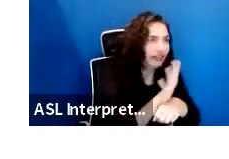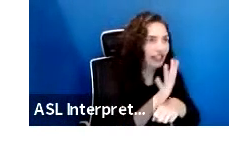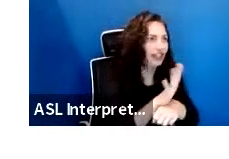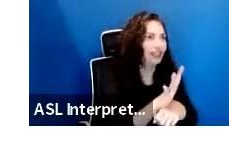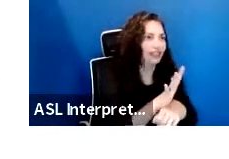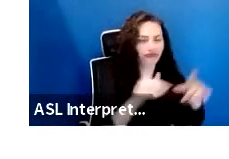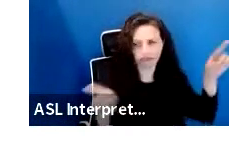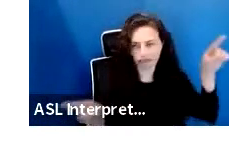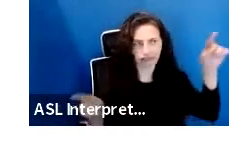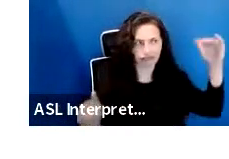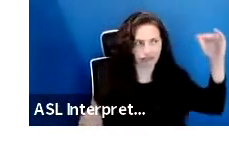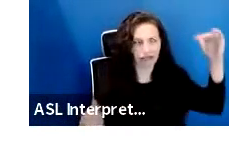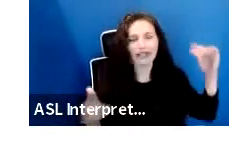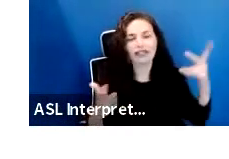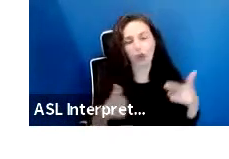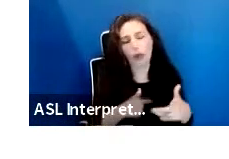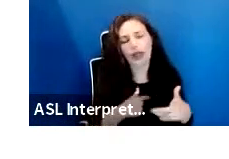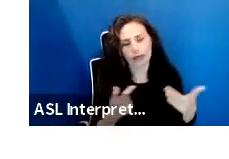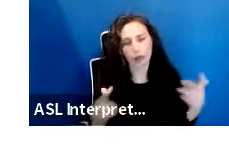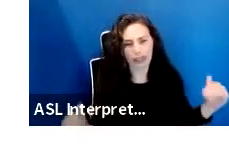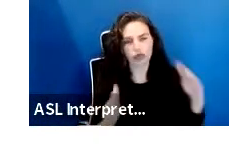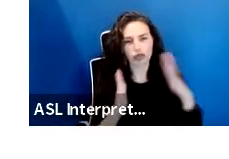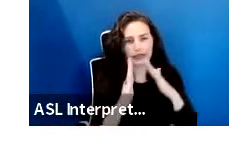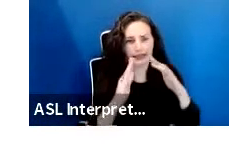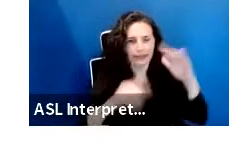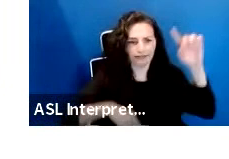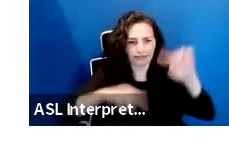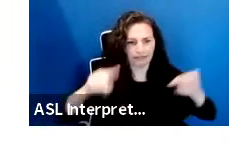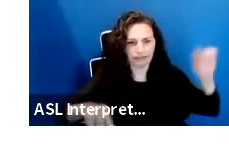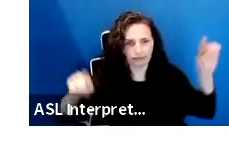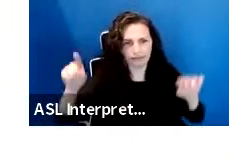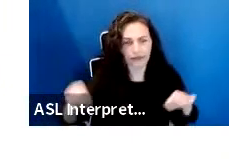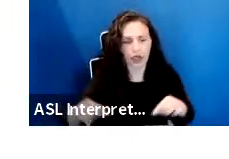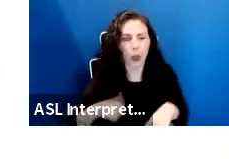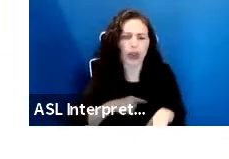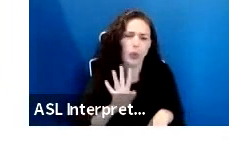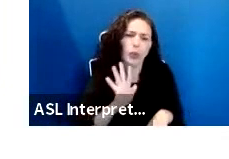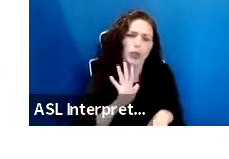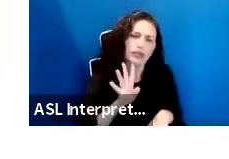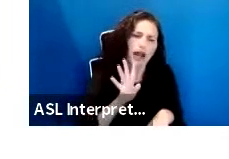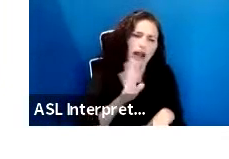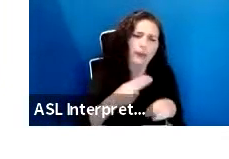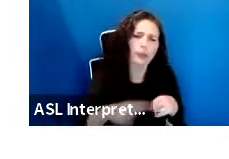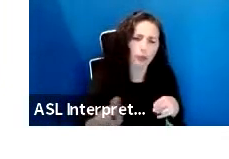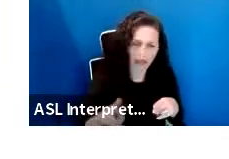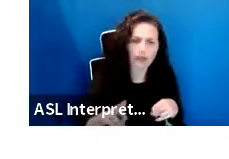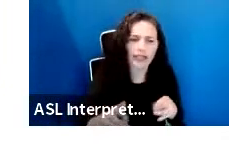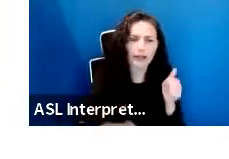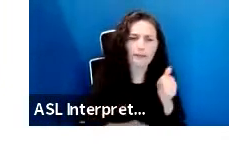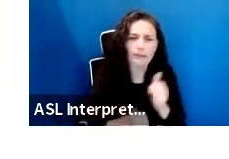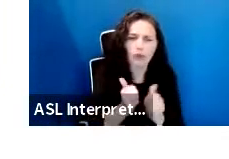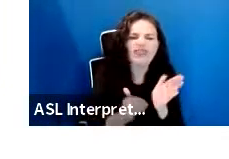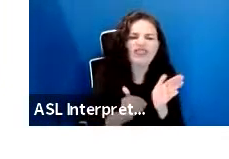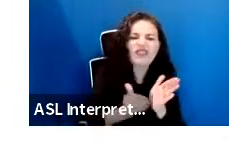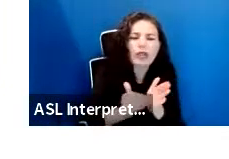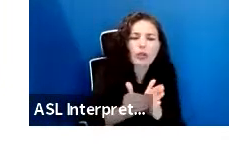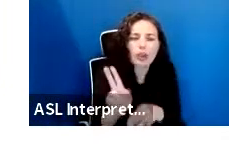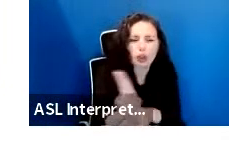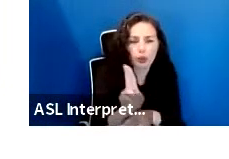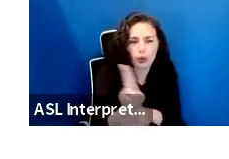that. So there's a wide array. There's even more than we'll talk about today, but today we're going to hit the most frequently used contracts